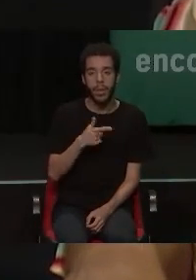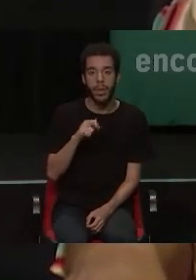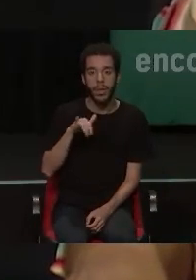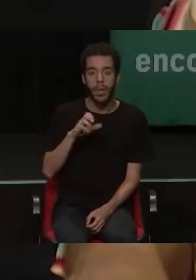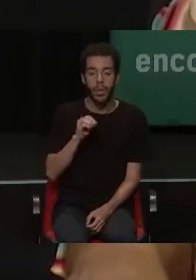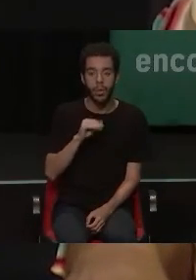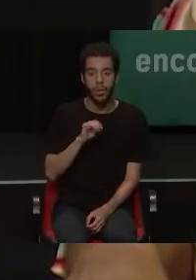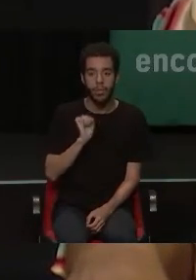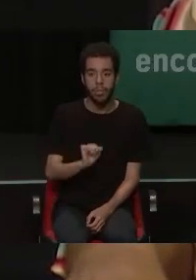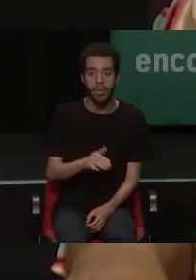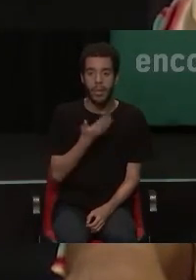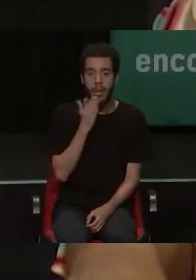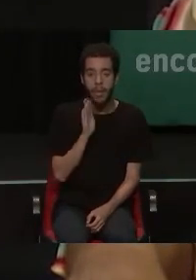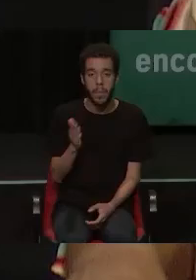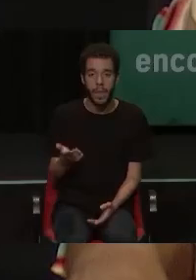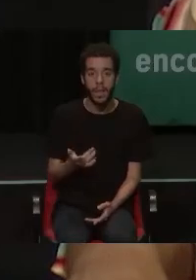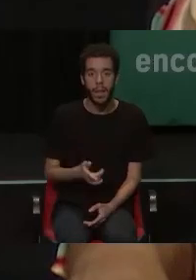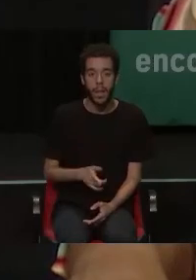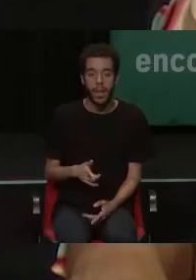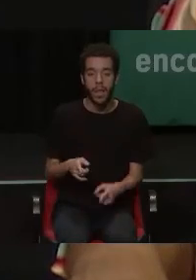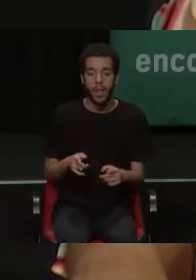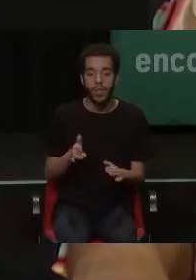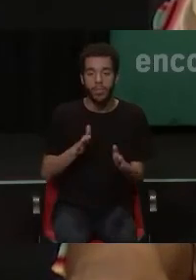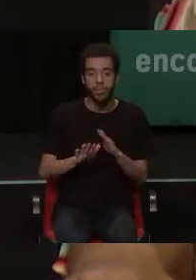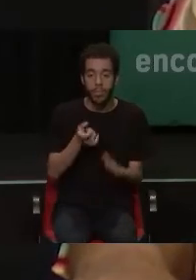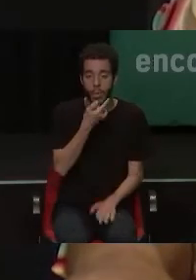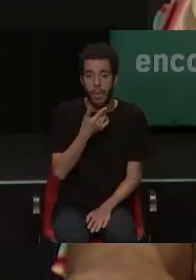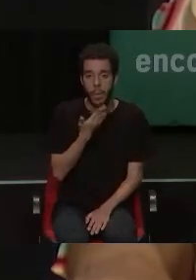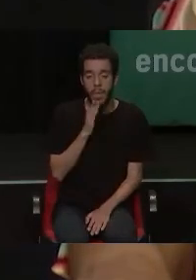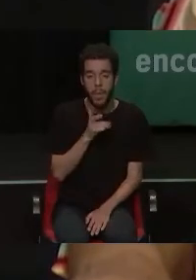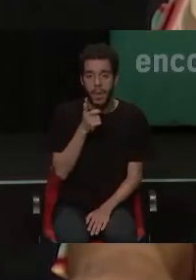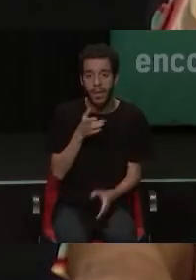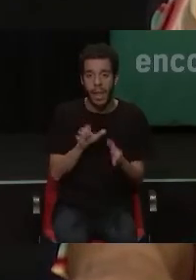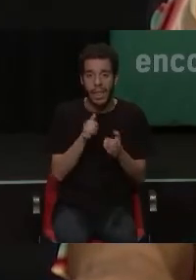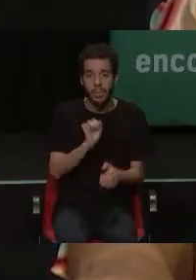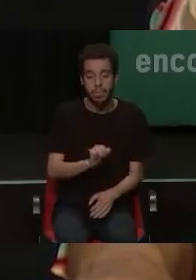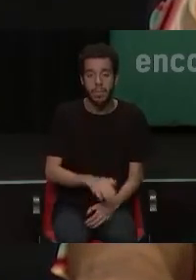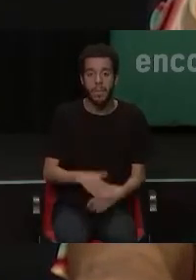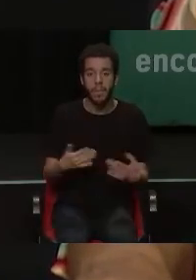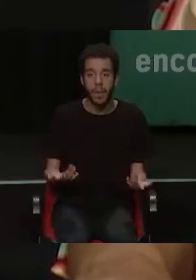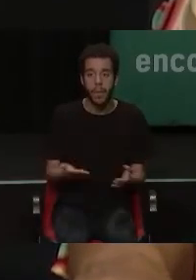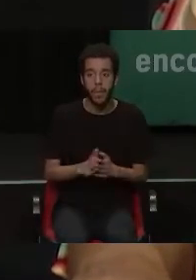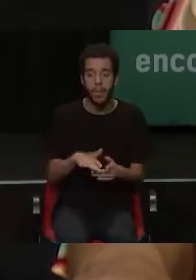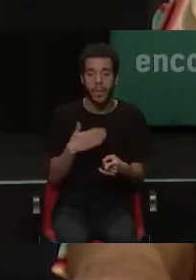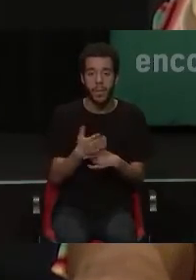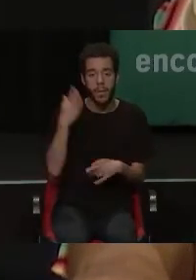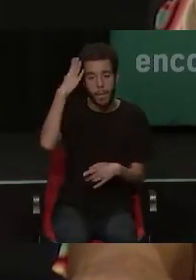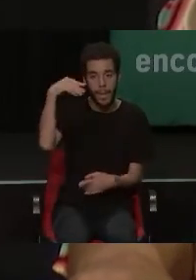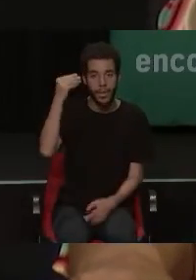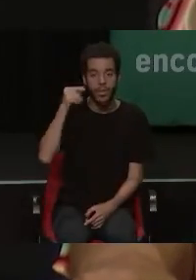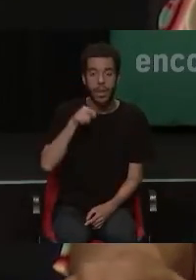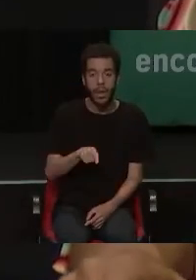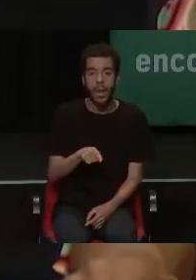instance, cholestyna. Does it depend on the resistance to the type of antibiotics? In the case